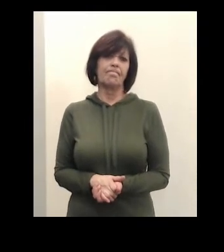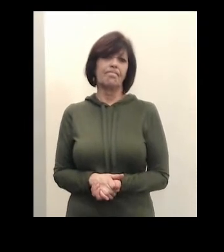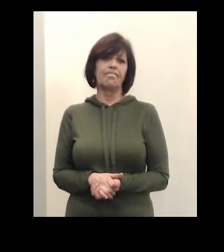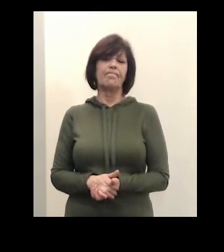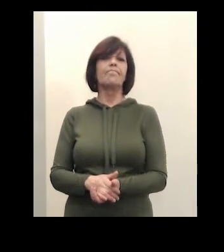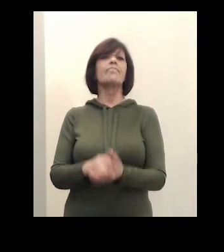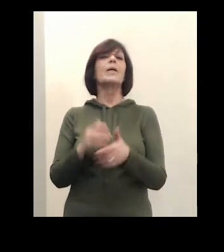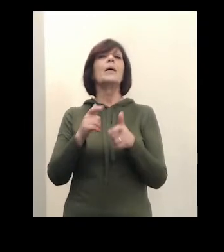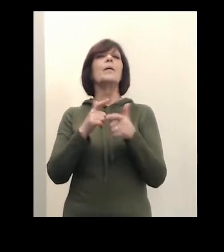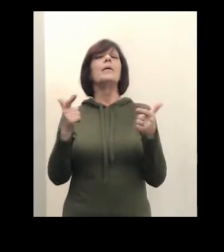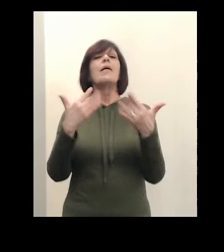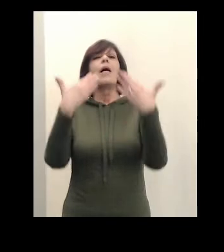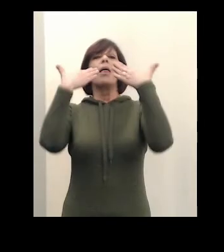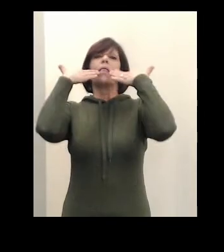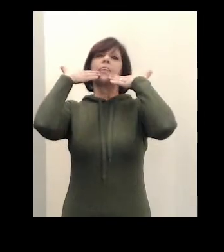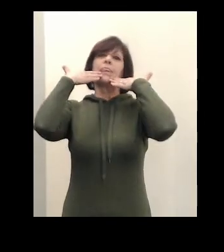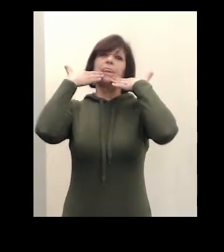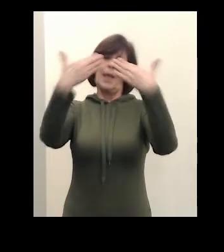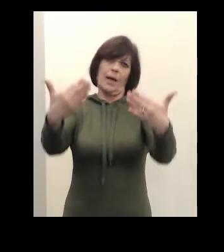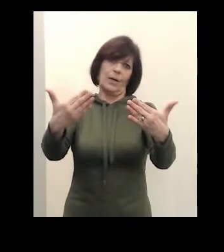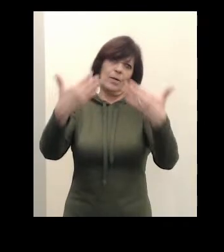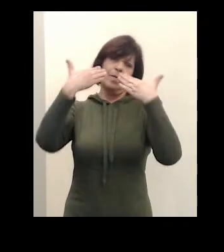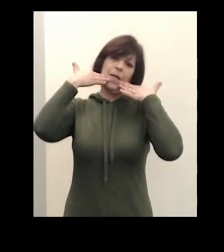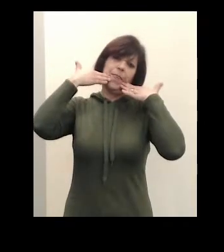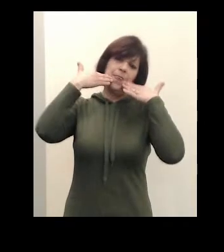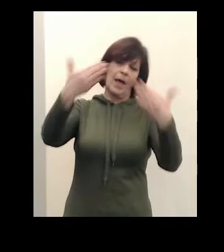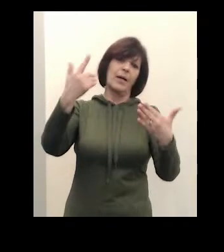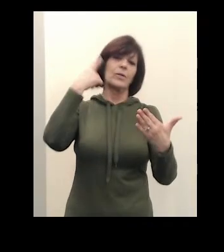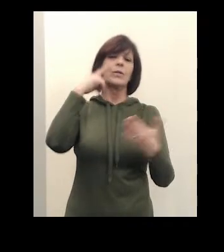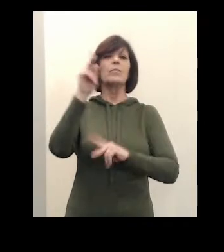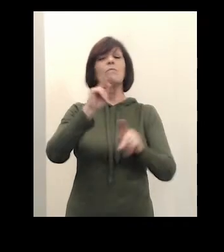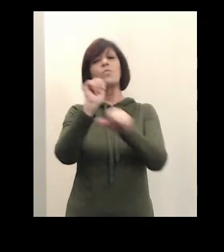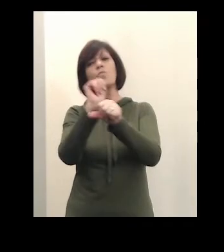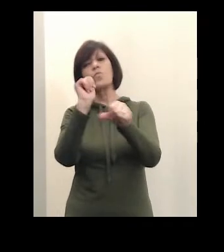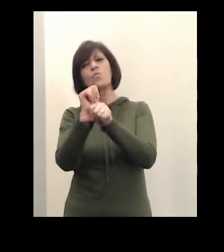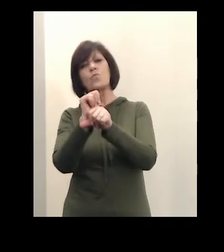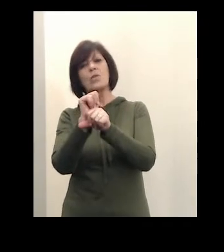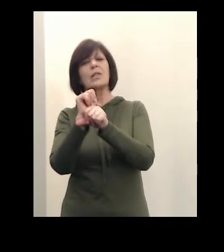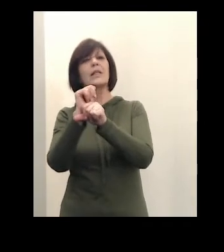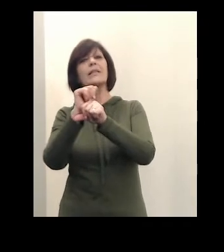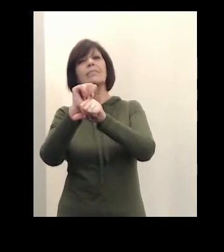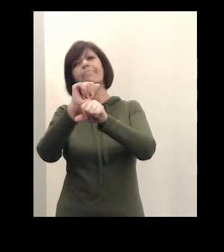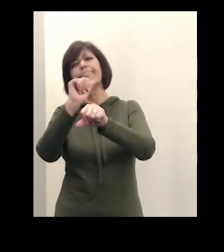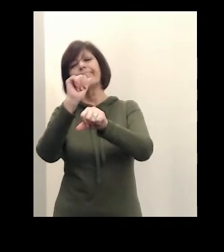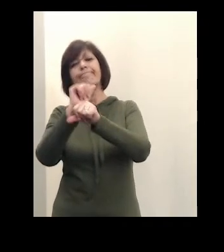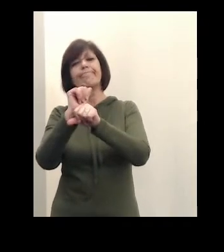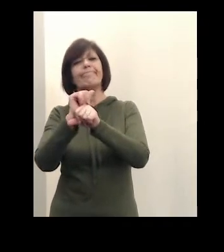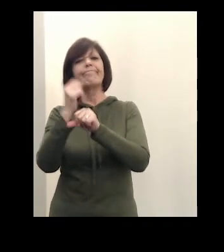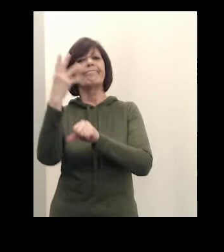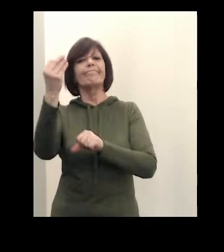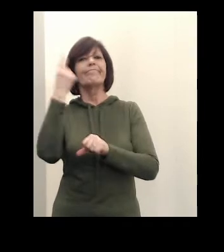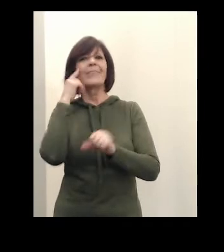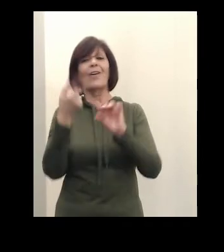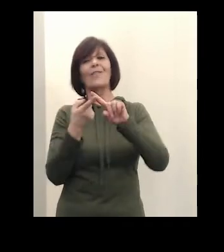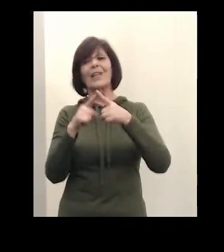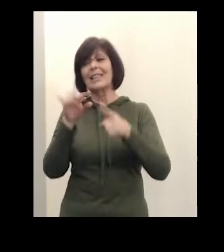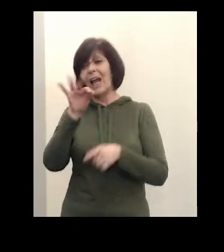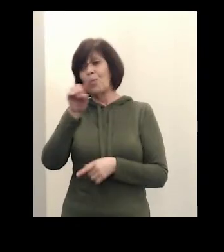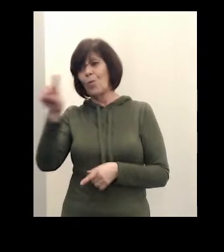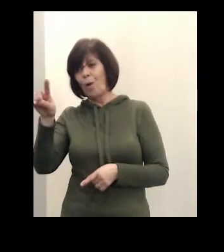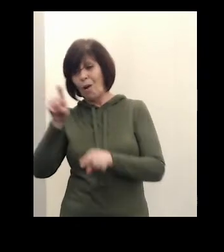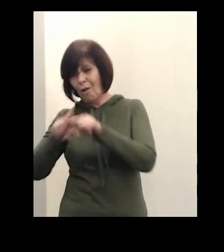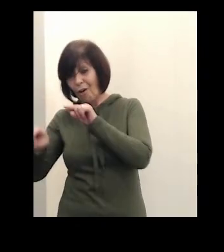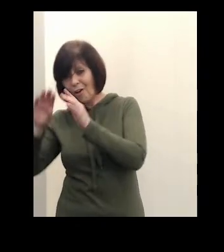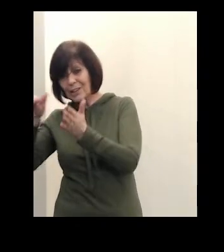Big thank you all the Public Works and Emergency Service employees, like our friends at the 911 call center. We